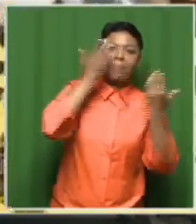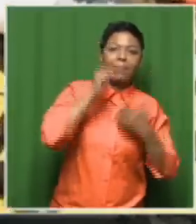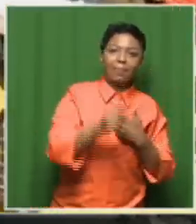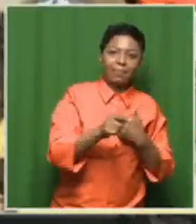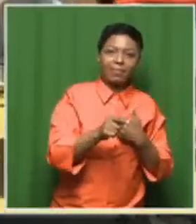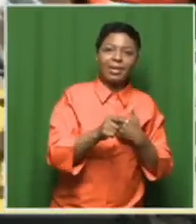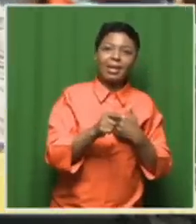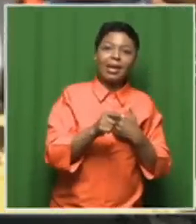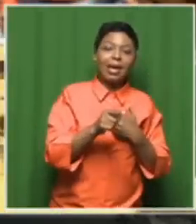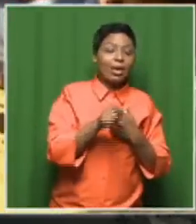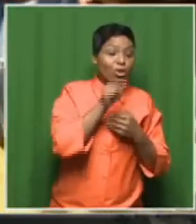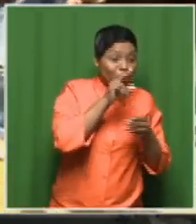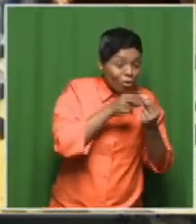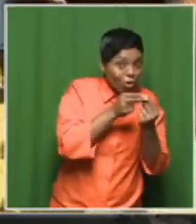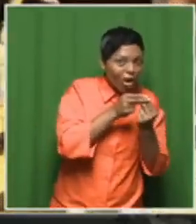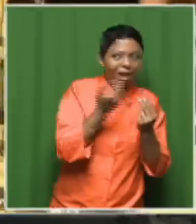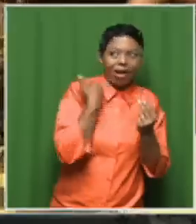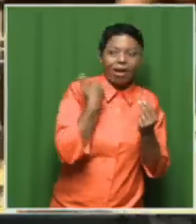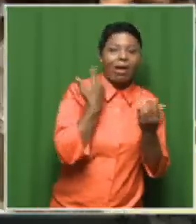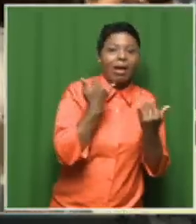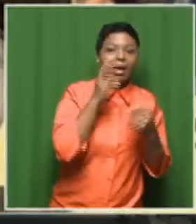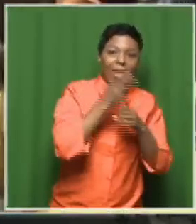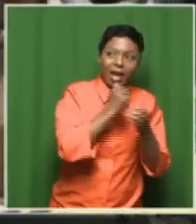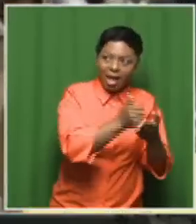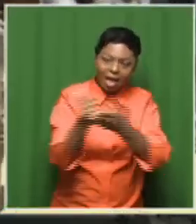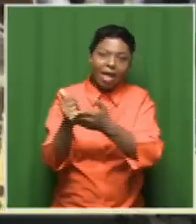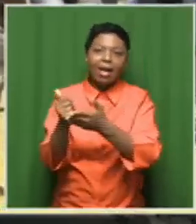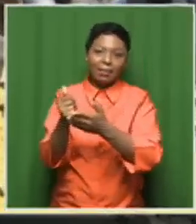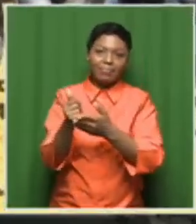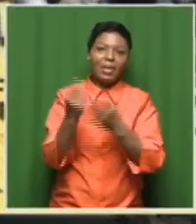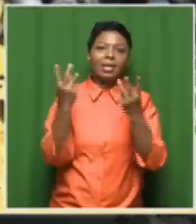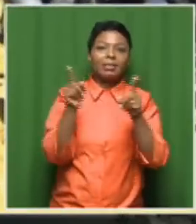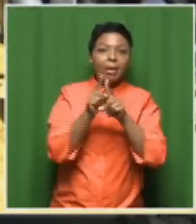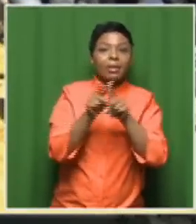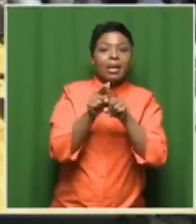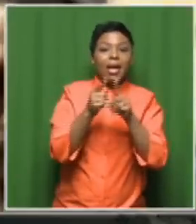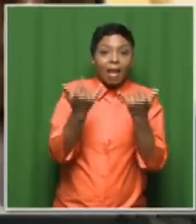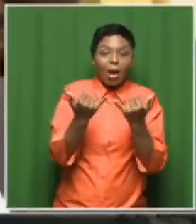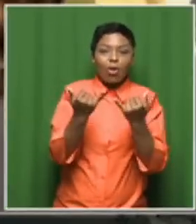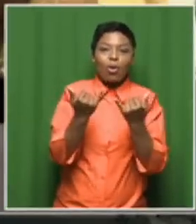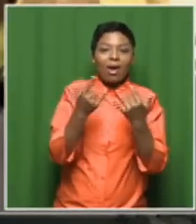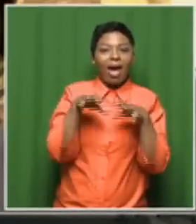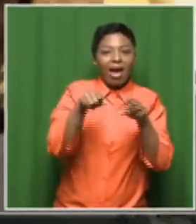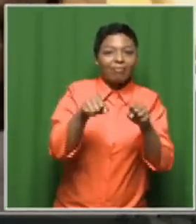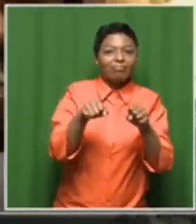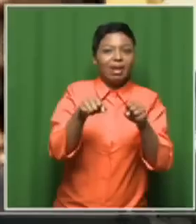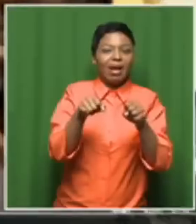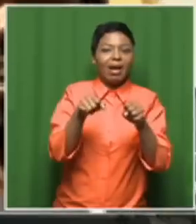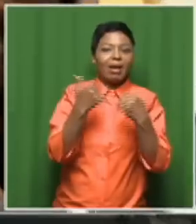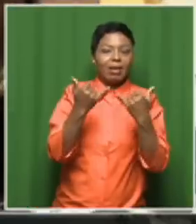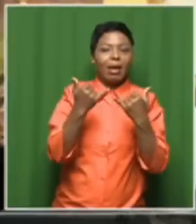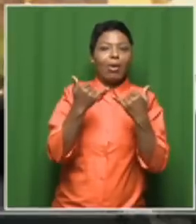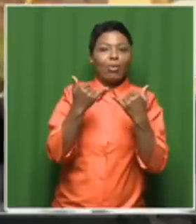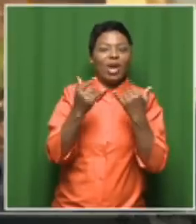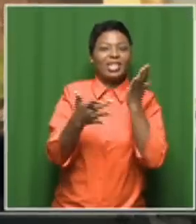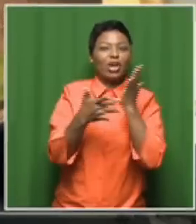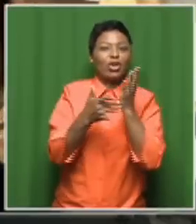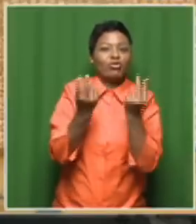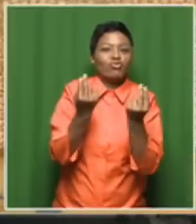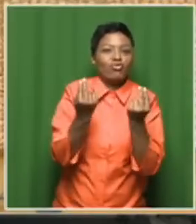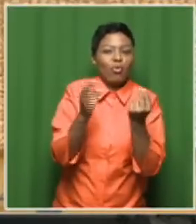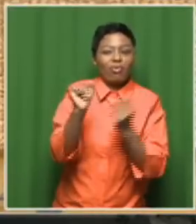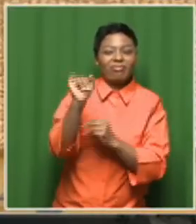do. But in order to do that, they should use the very modern technology that is beginning to undermine the traditional role